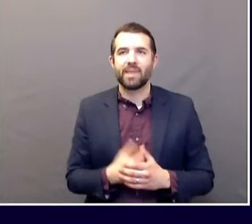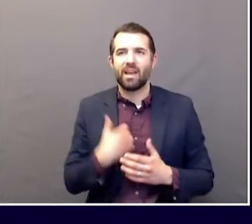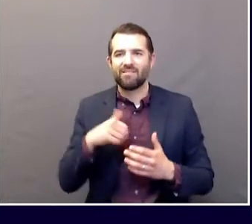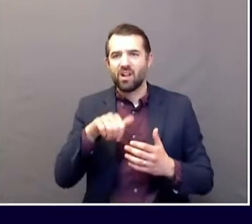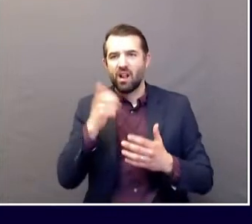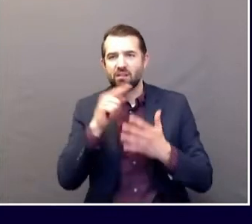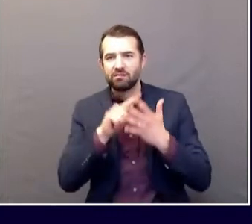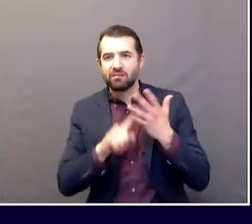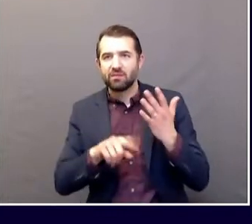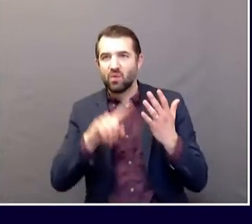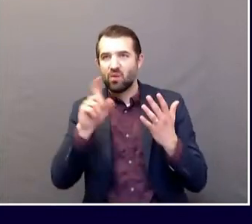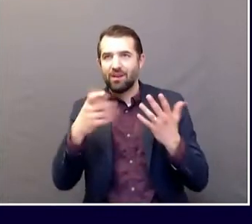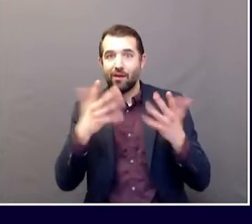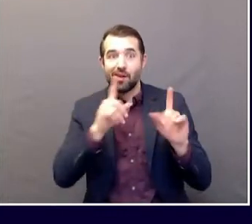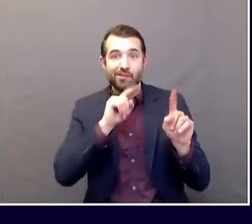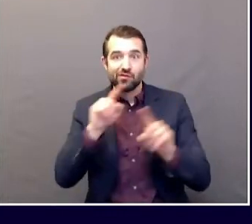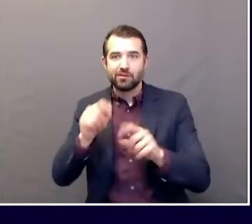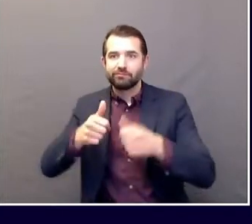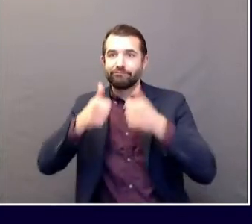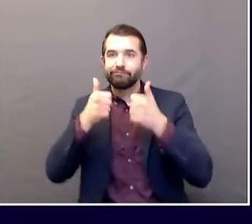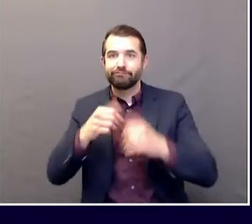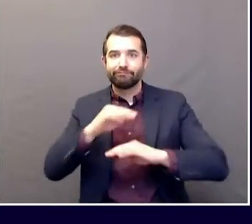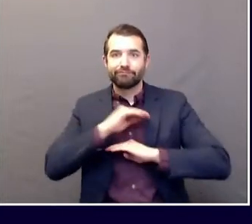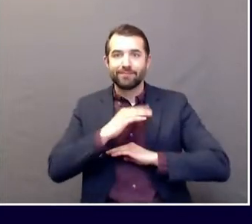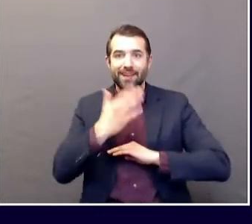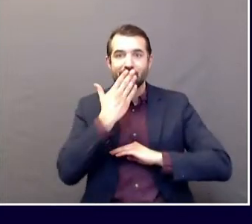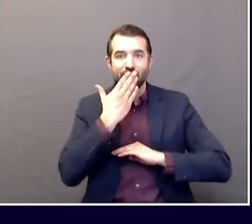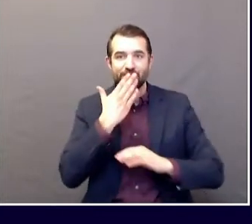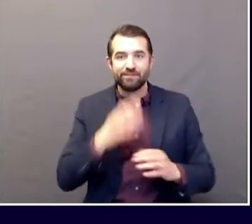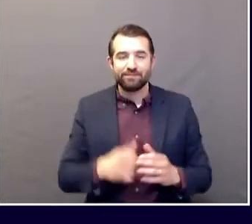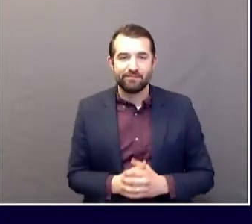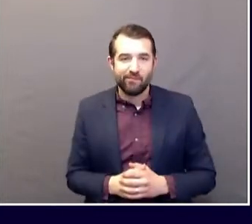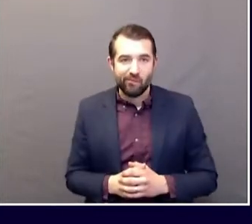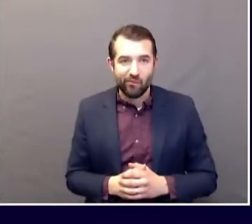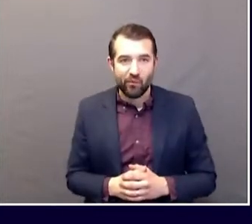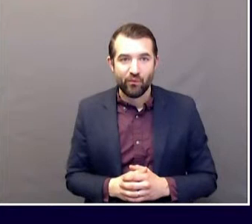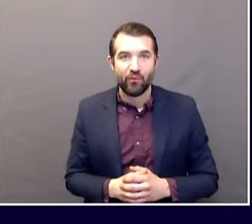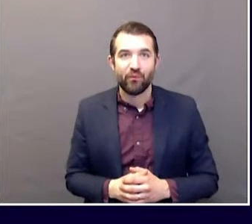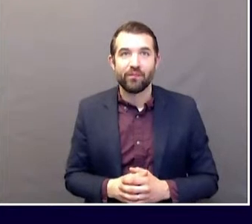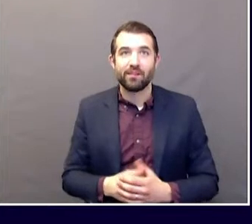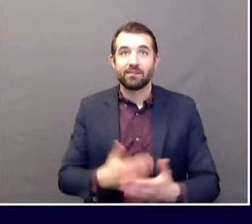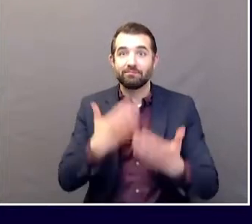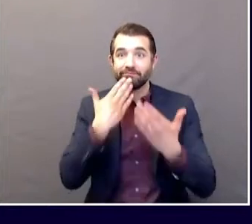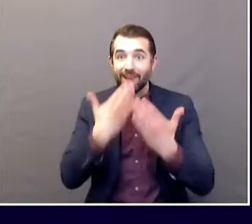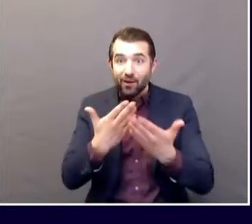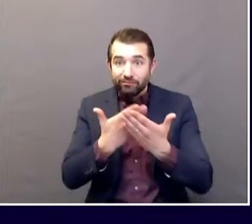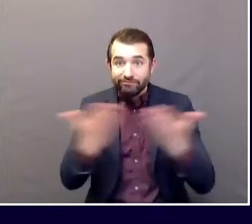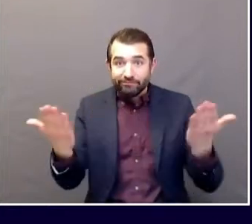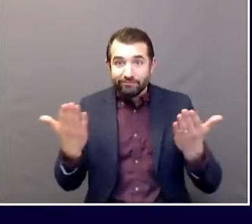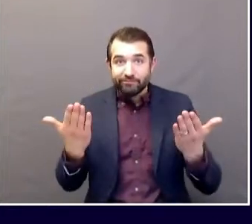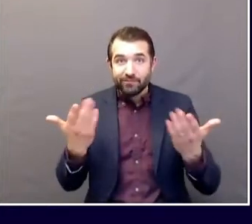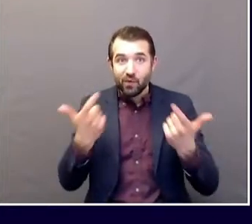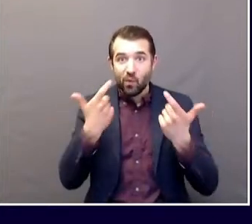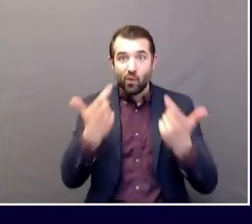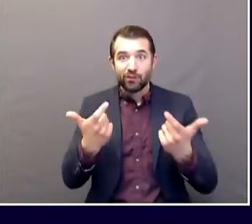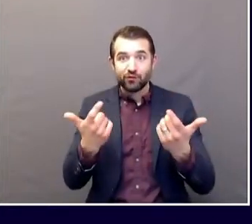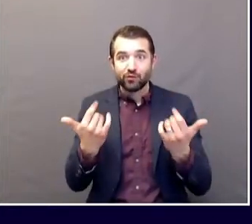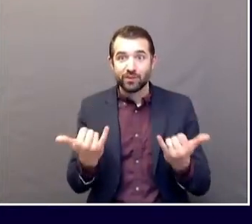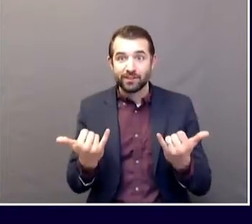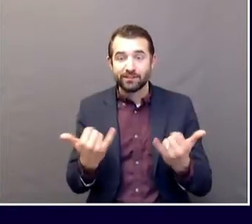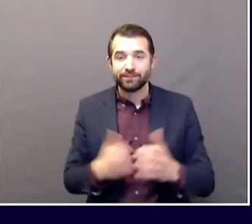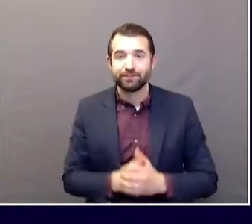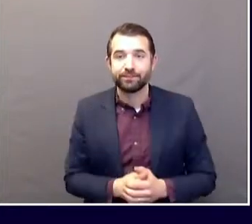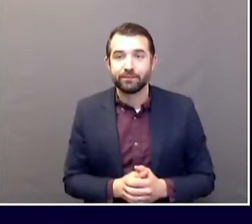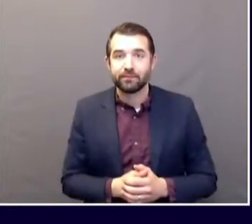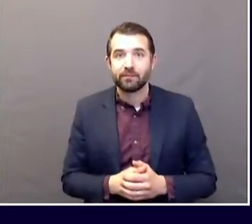that. You bet, Patrick. And thank you all for tuning in this afternoon, hearing the latest of where we stand across